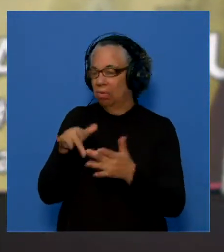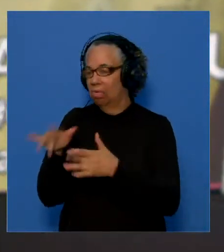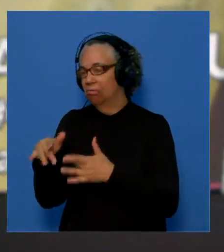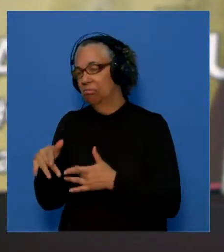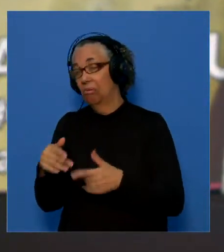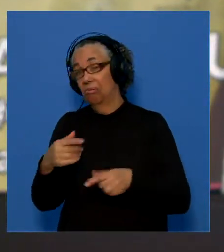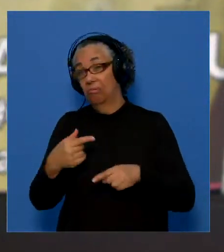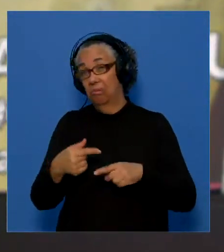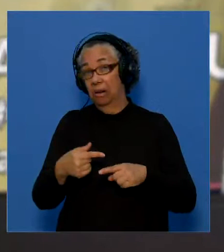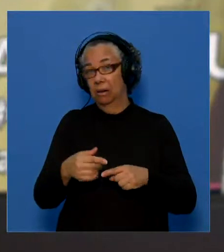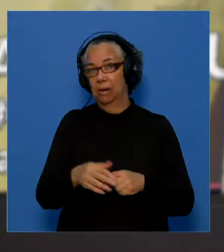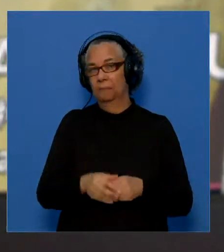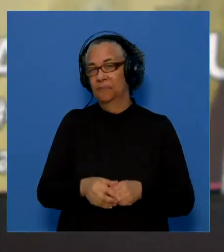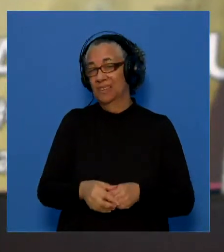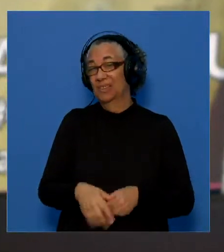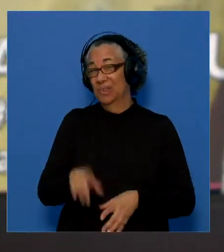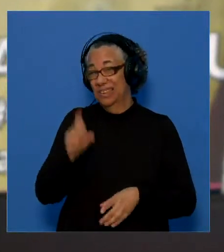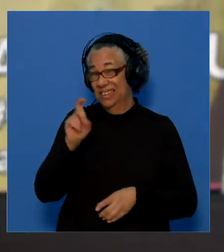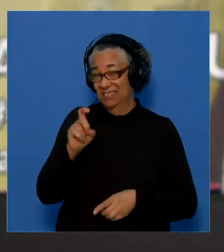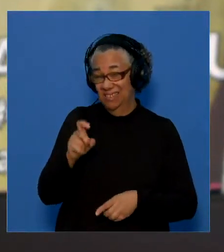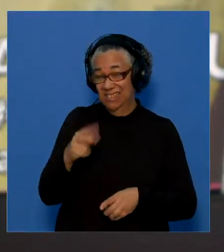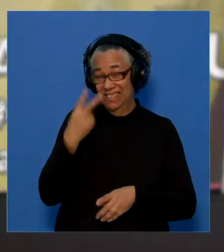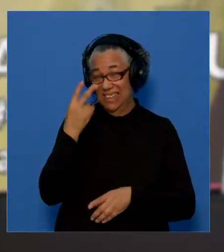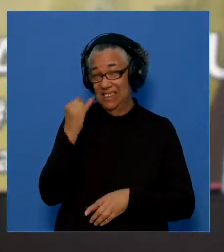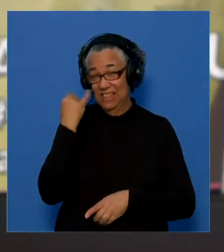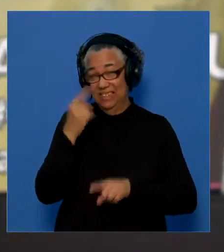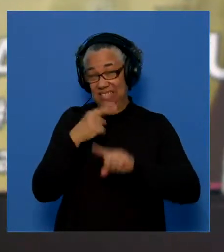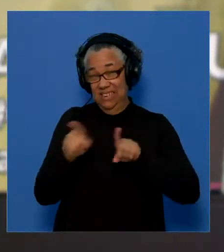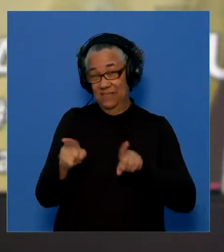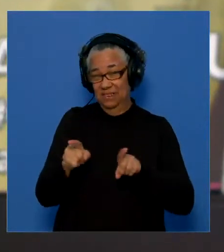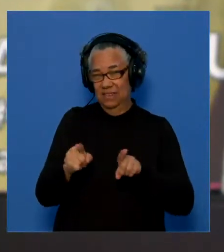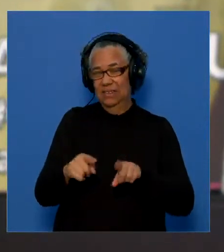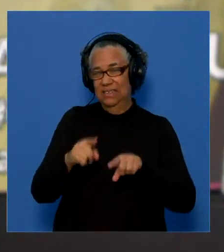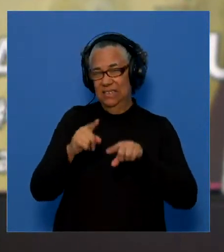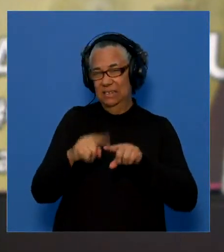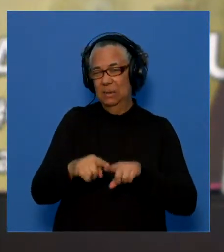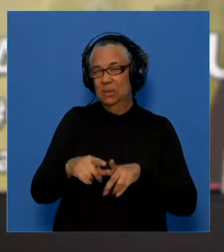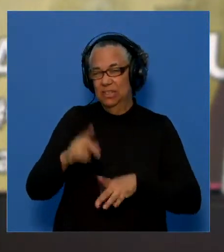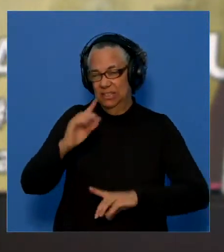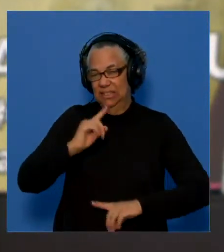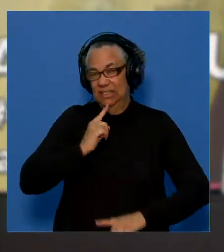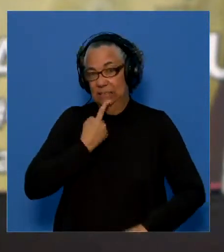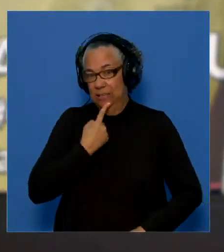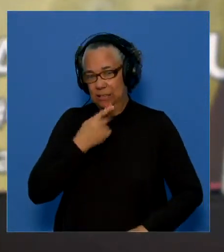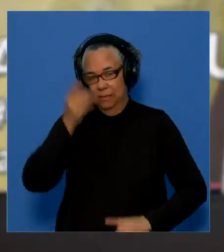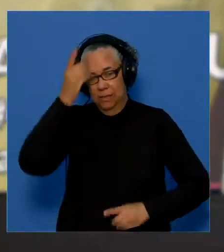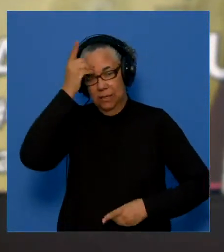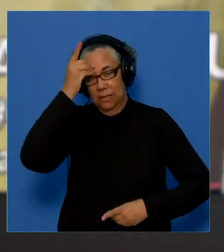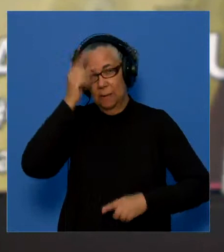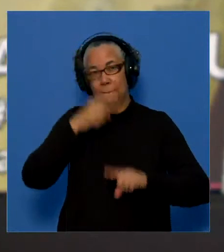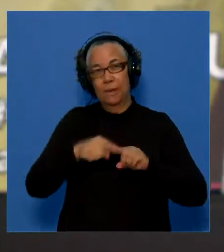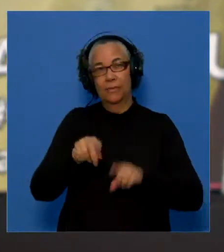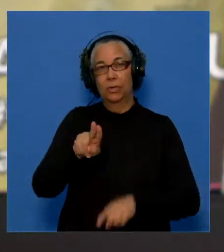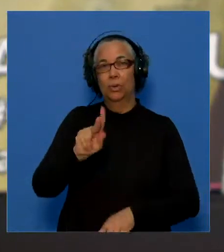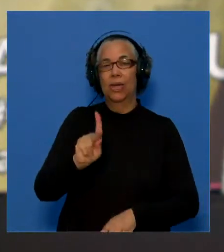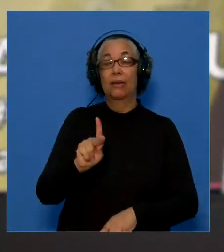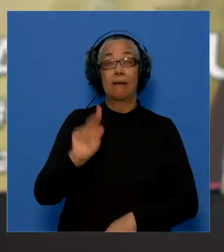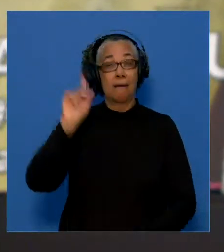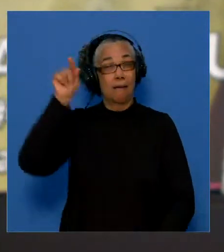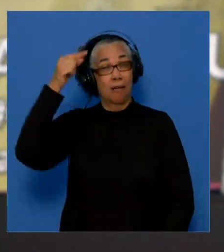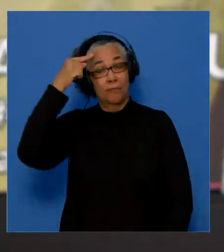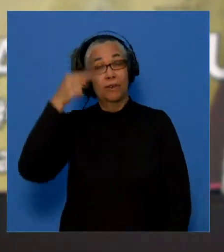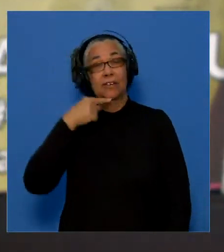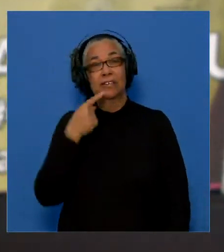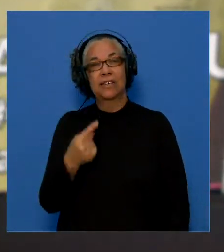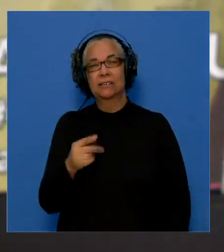this new strain is different in terms of the severity of the disease that it causes. However, the United Kingdom government has reported that